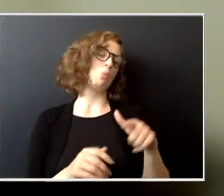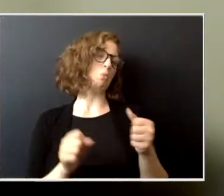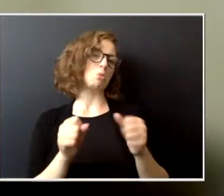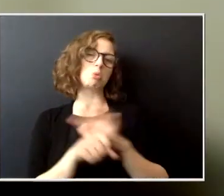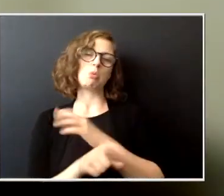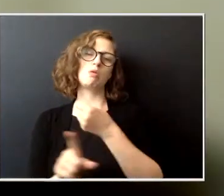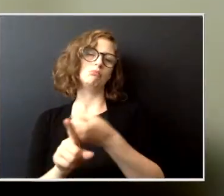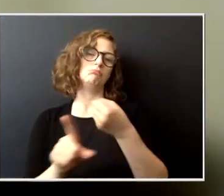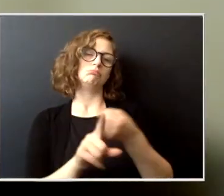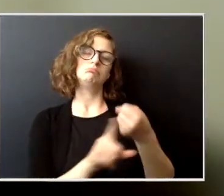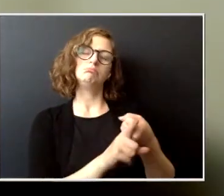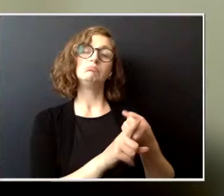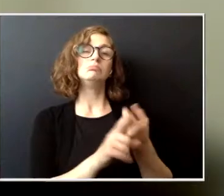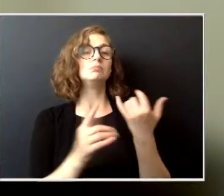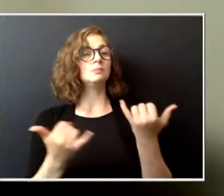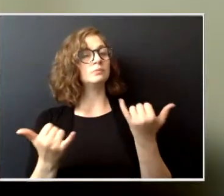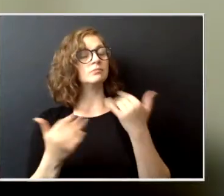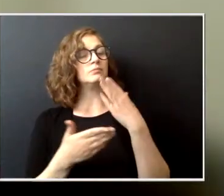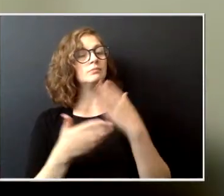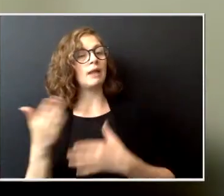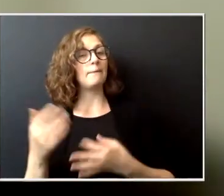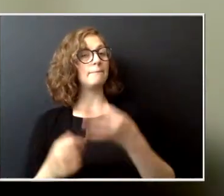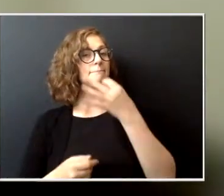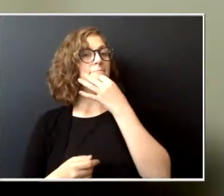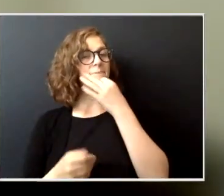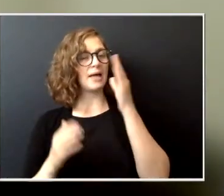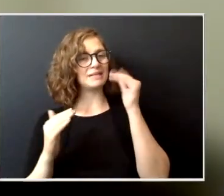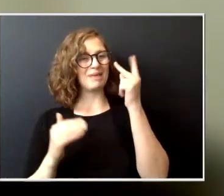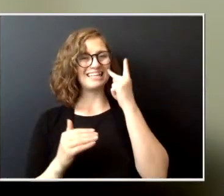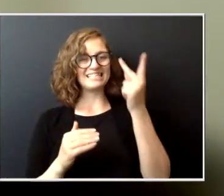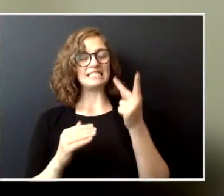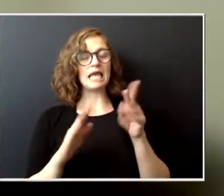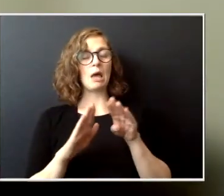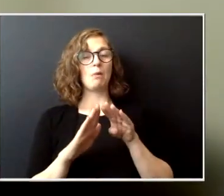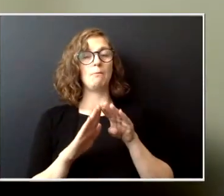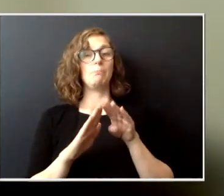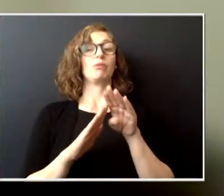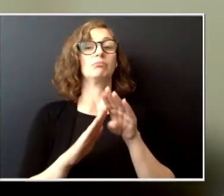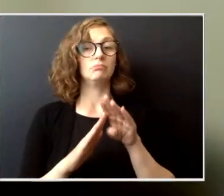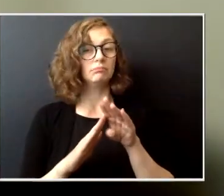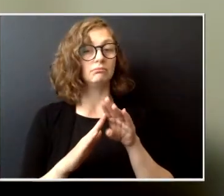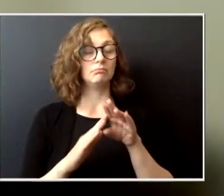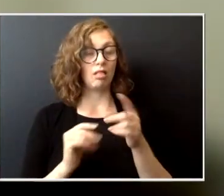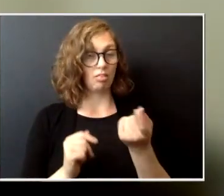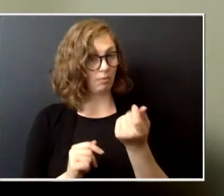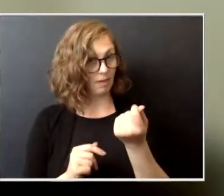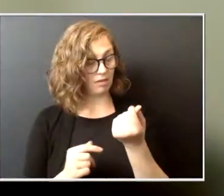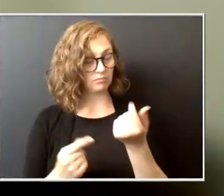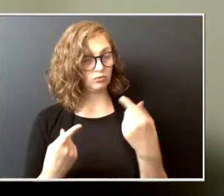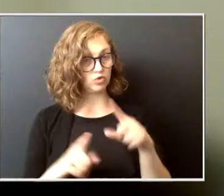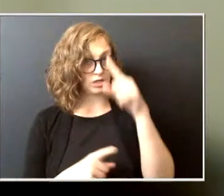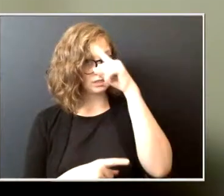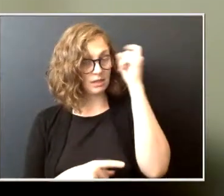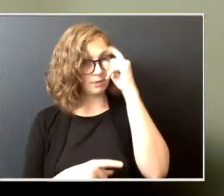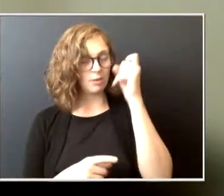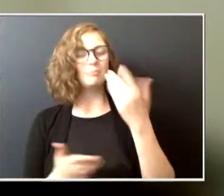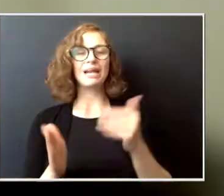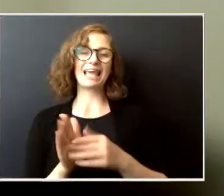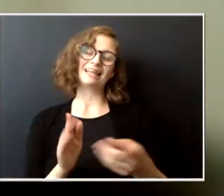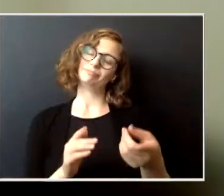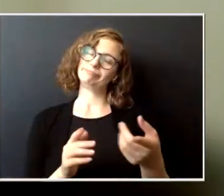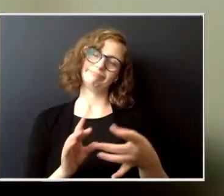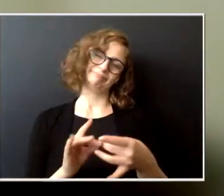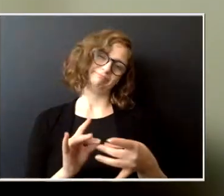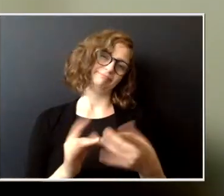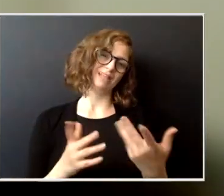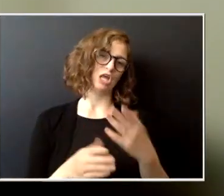of the experts do expect a little bit of a bump in the summer. But again, like you said, the data is hard to come by, and a lot of